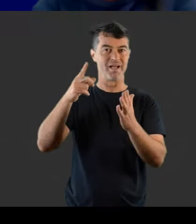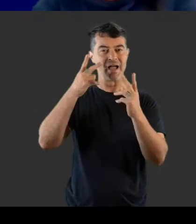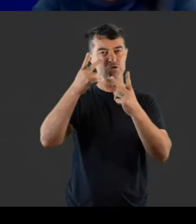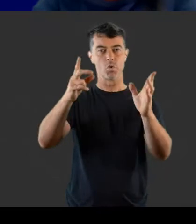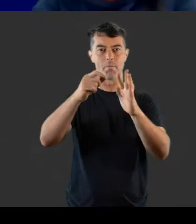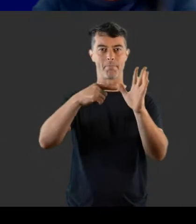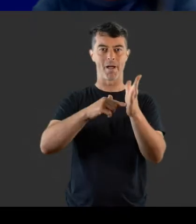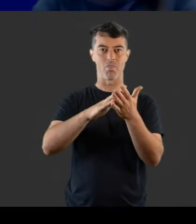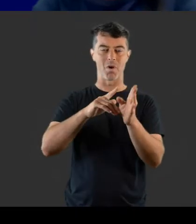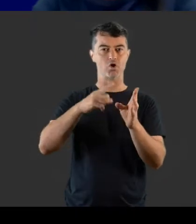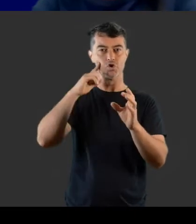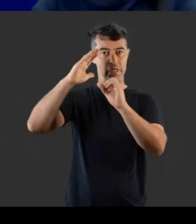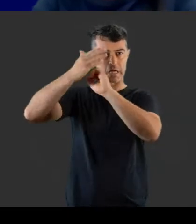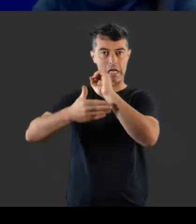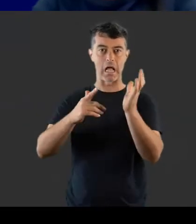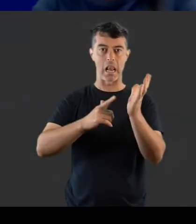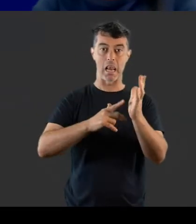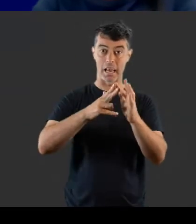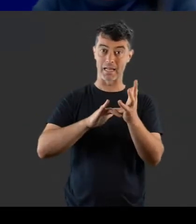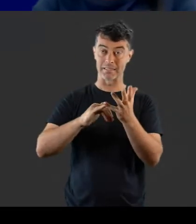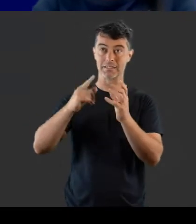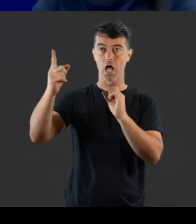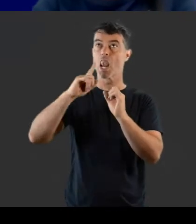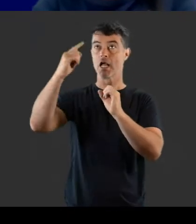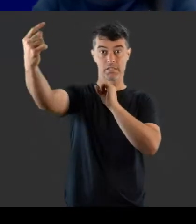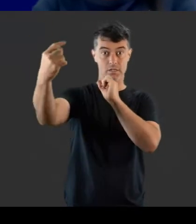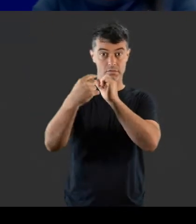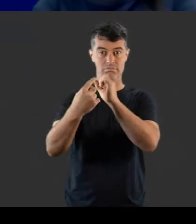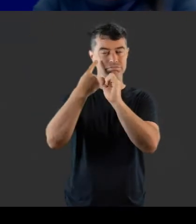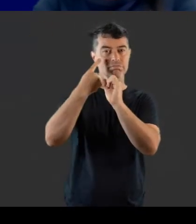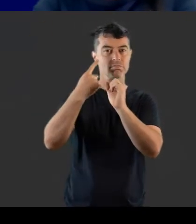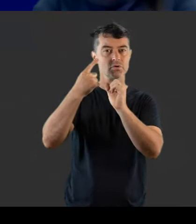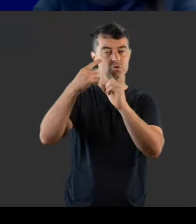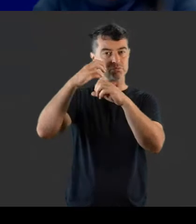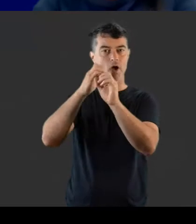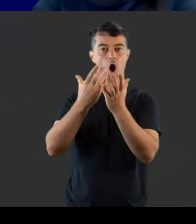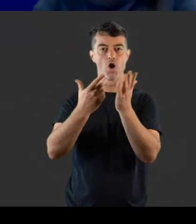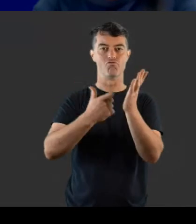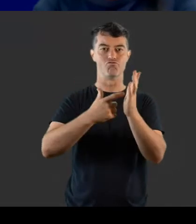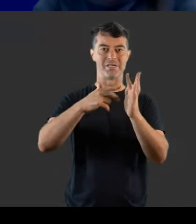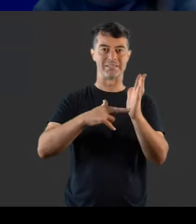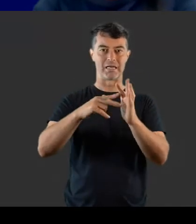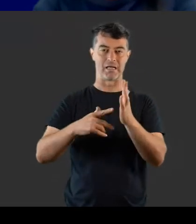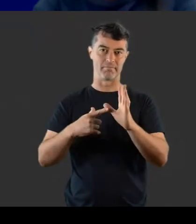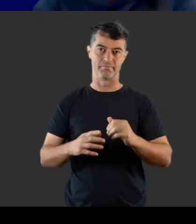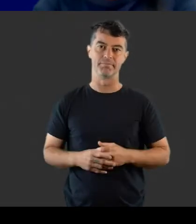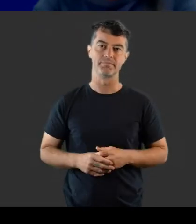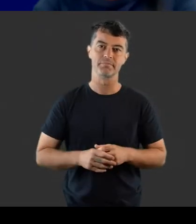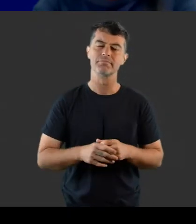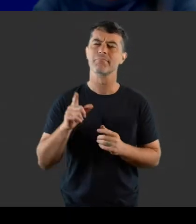pathway. This shows the lens, which helps to refract light to be focused on the retina.